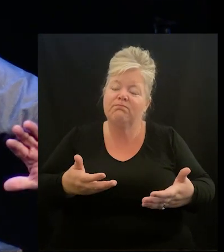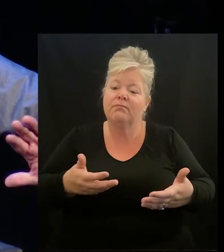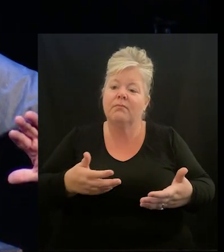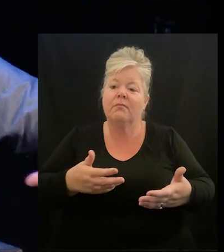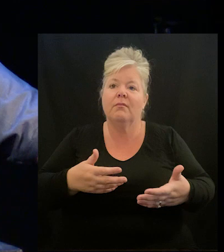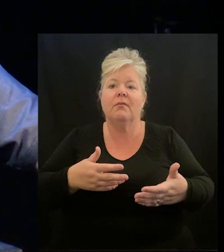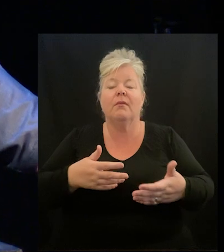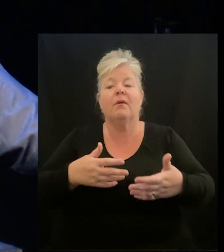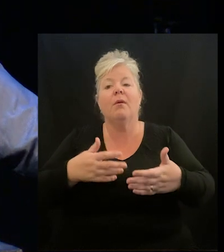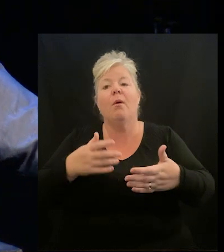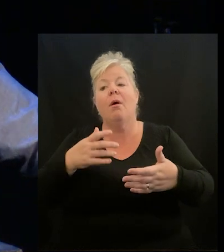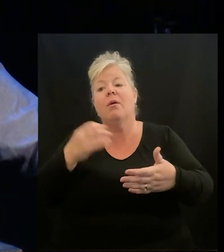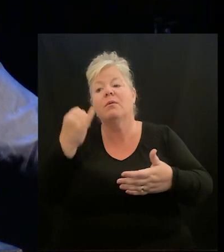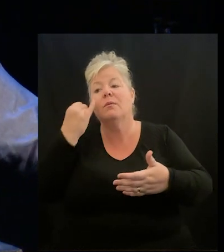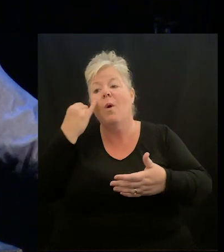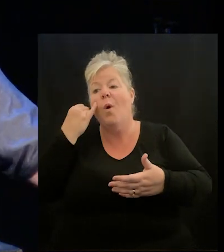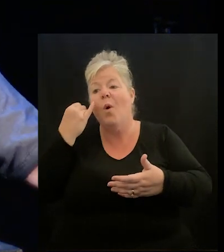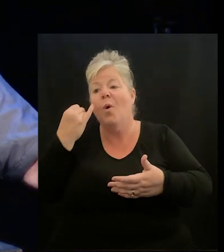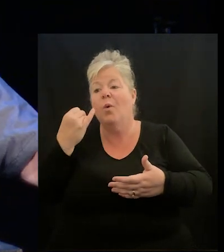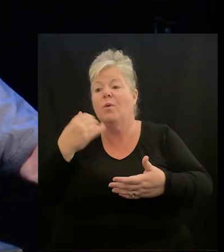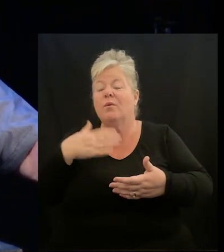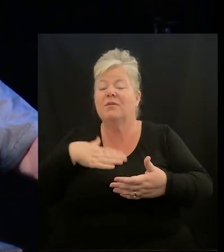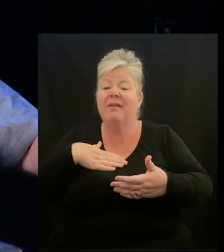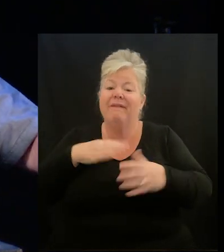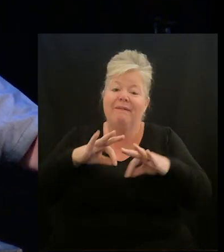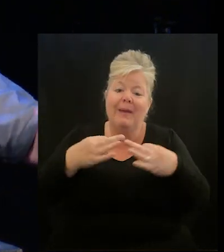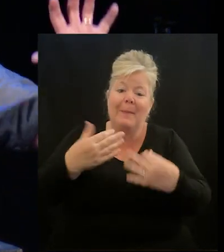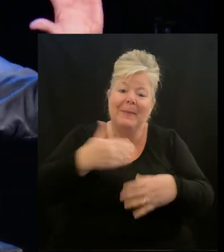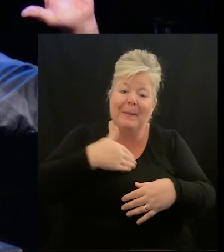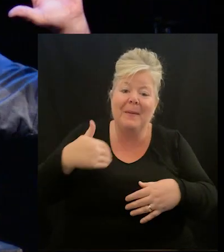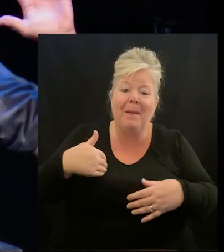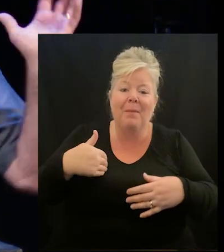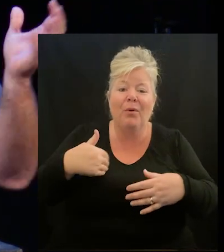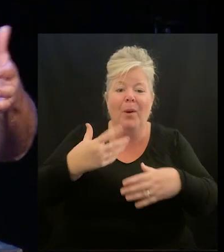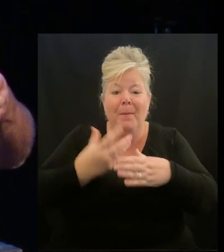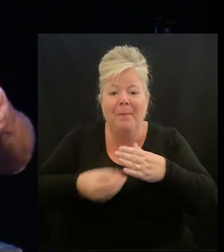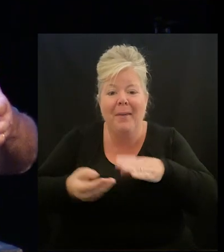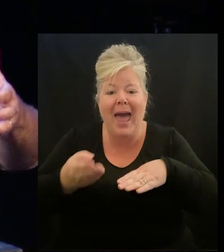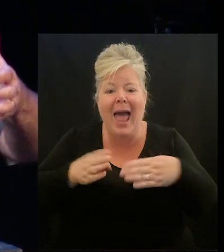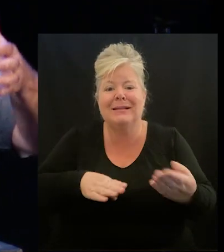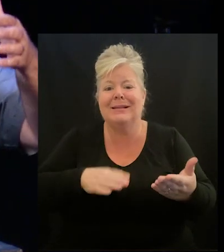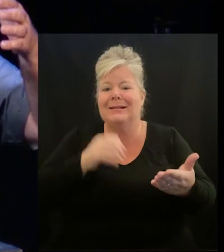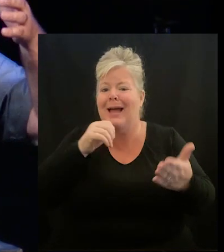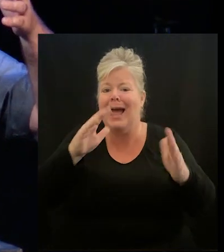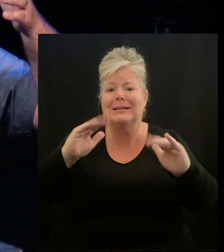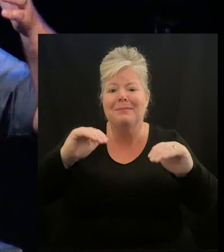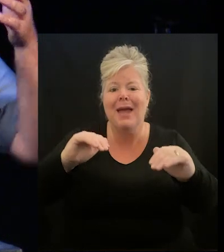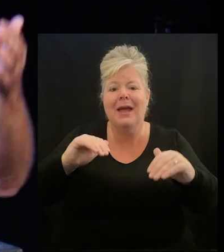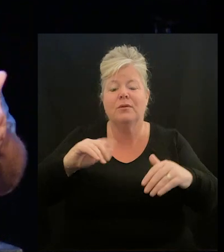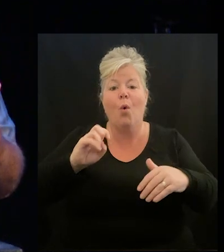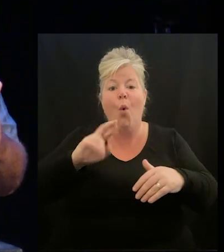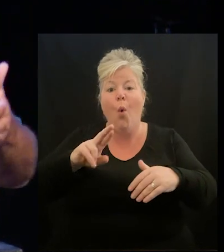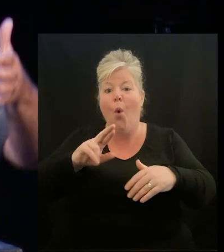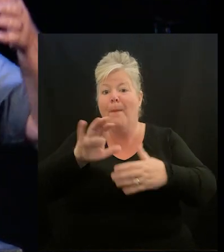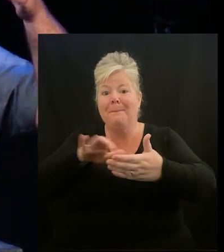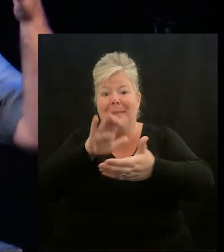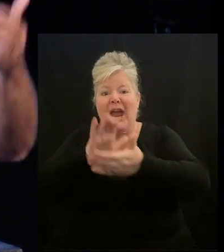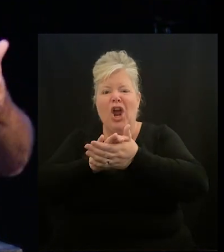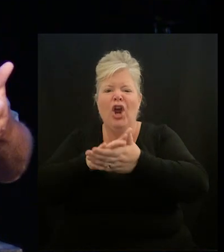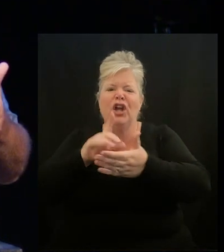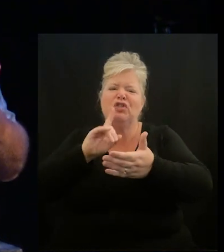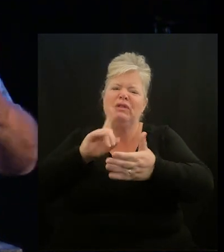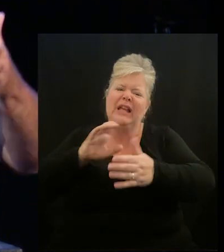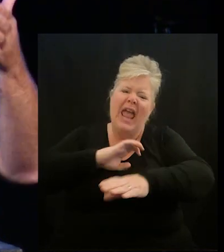unexpectedly lose a loved one, or when you pour all of your energies into a marriage, into